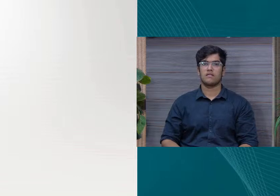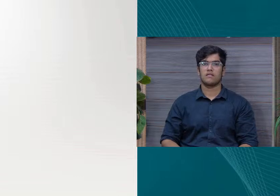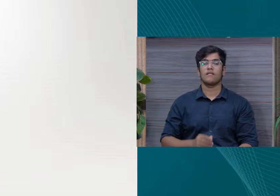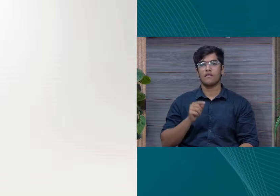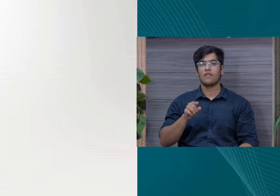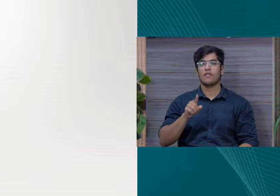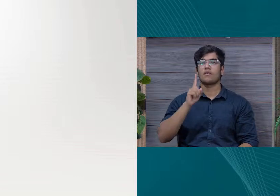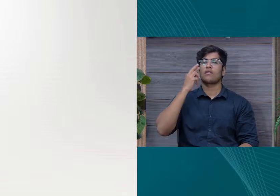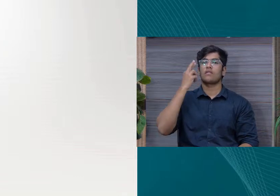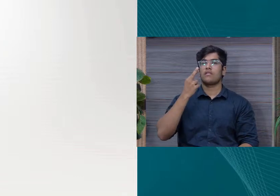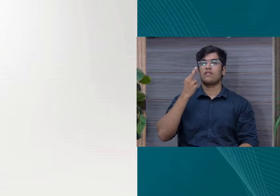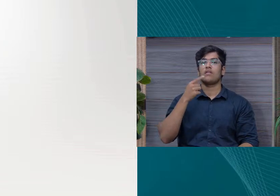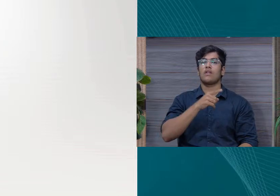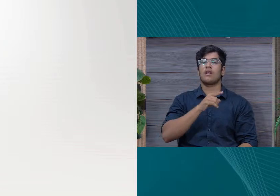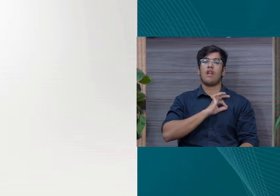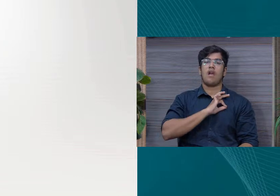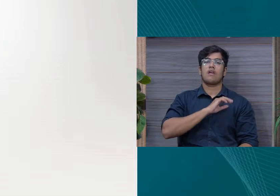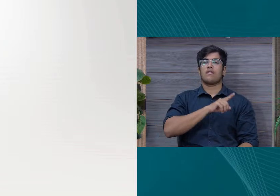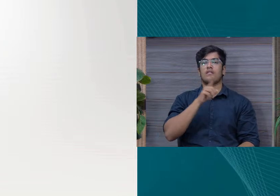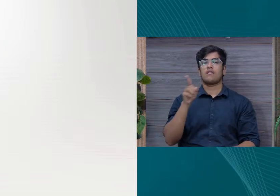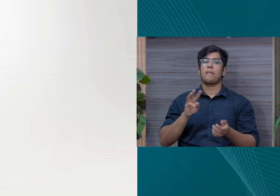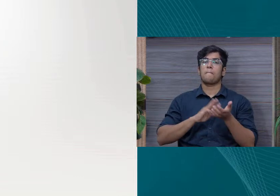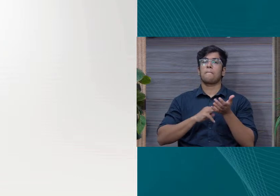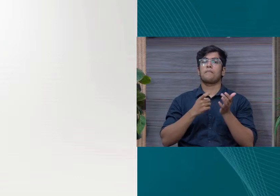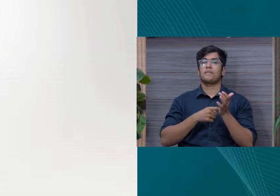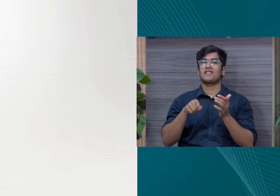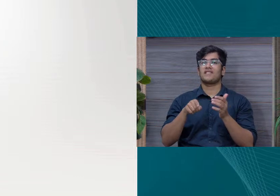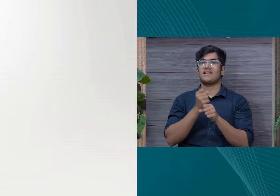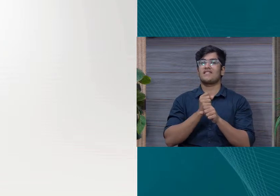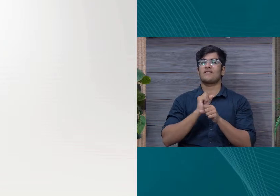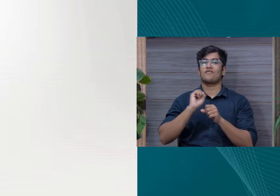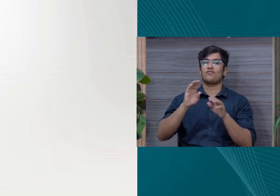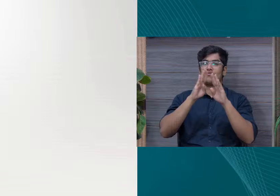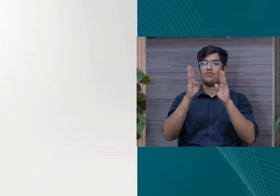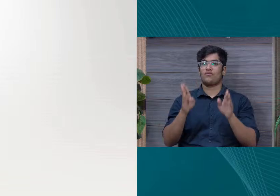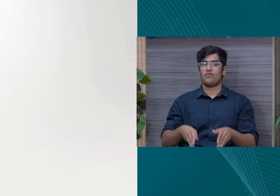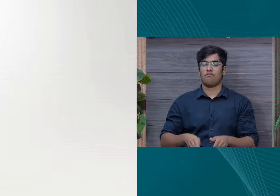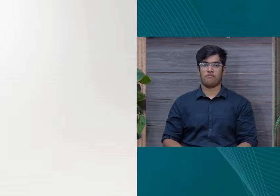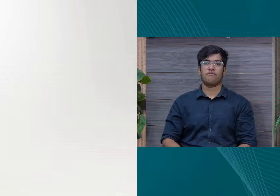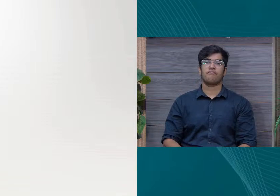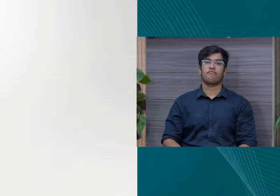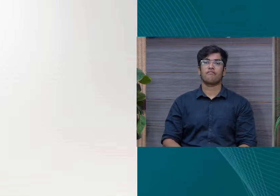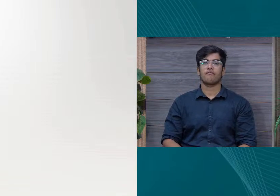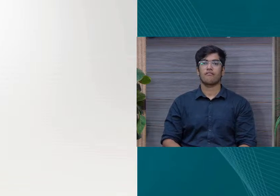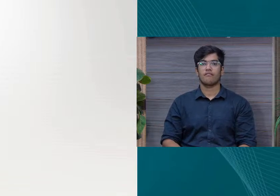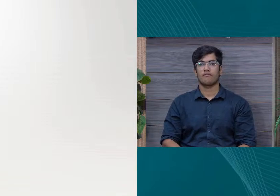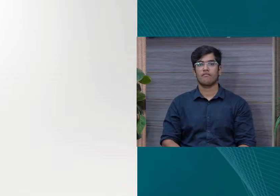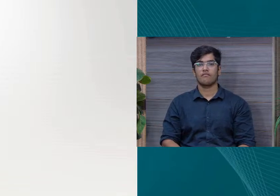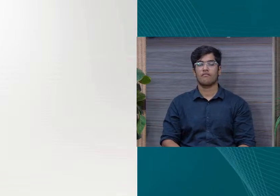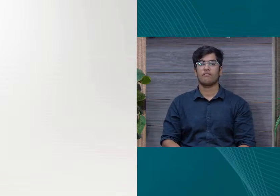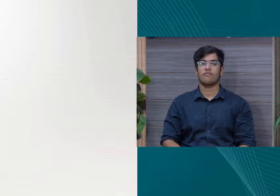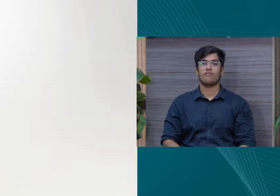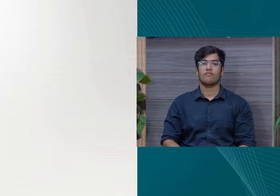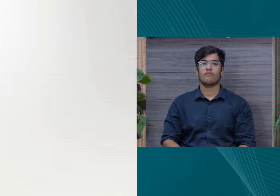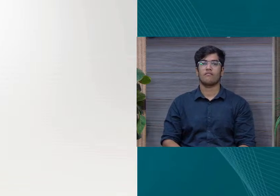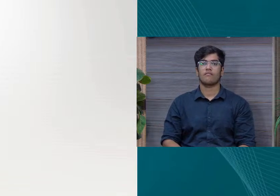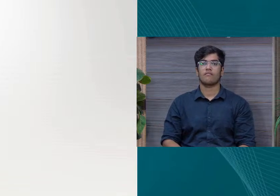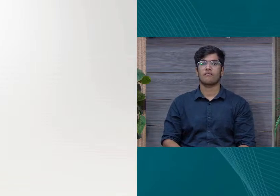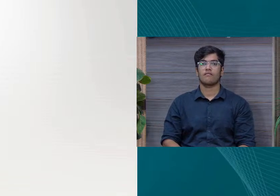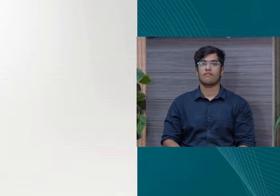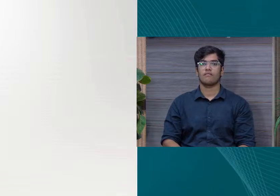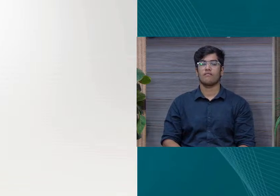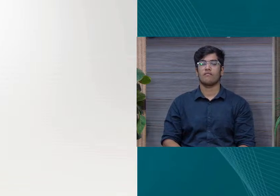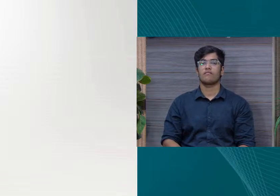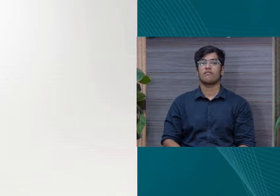of the reasons that the author liked to go to Mr. Gessler's shop. Okay. Okay, so there are certain words we can see